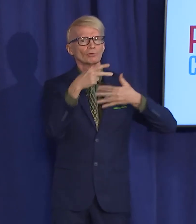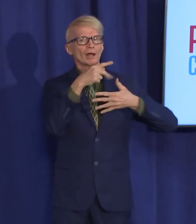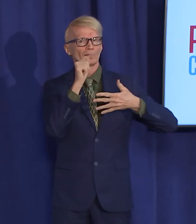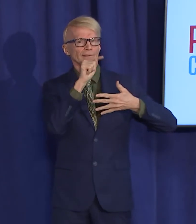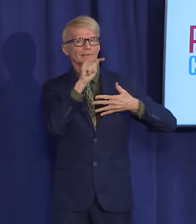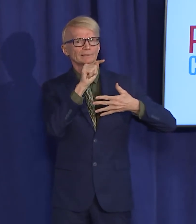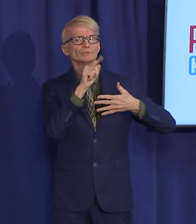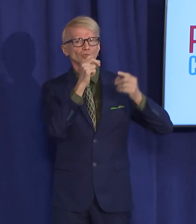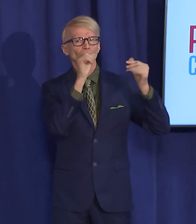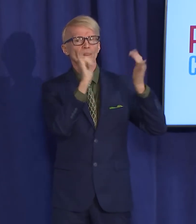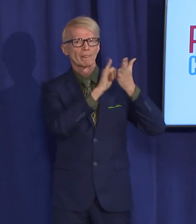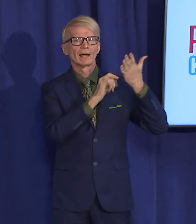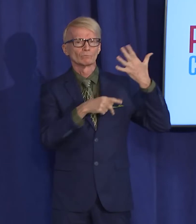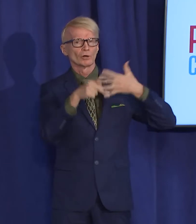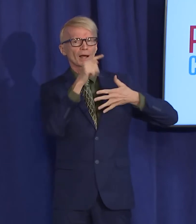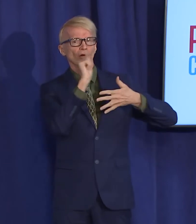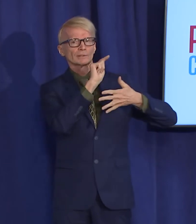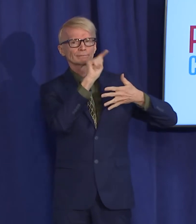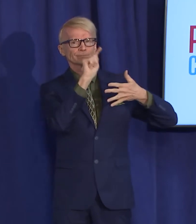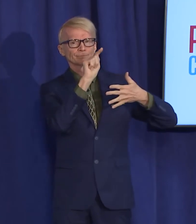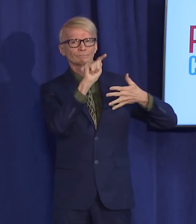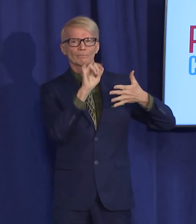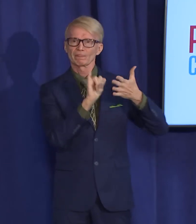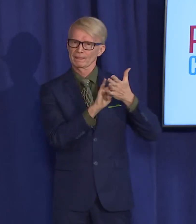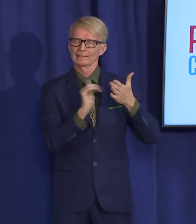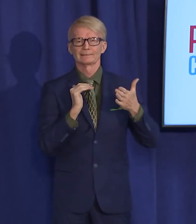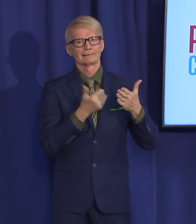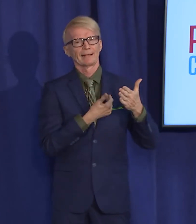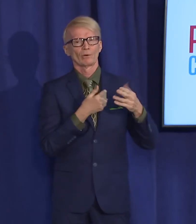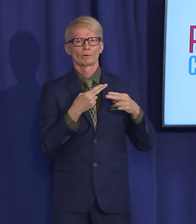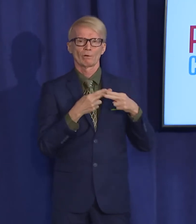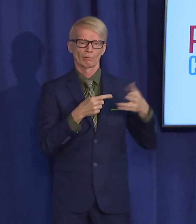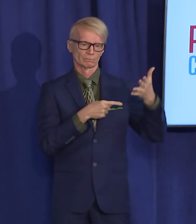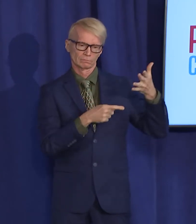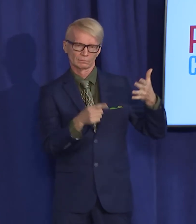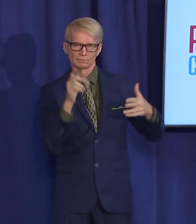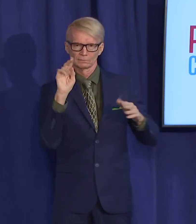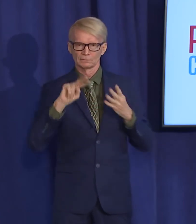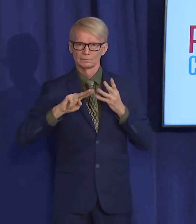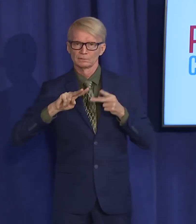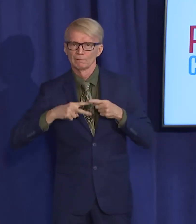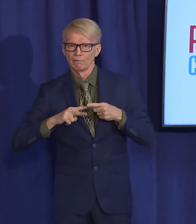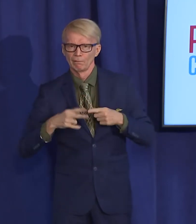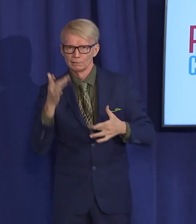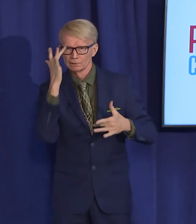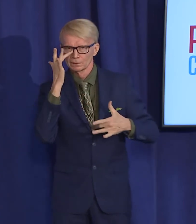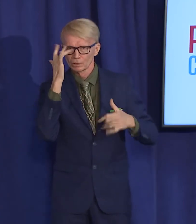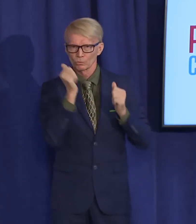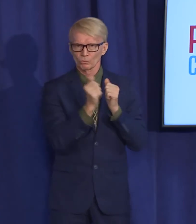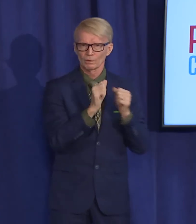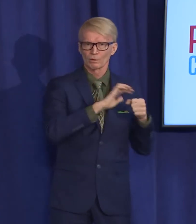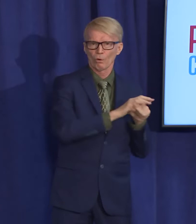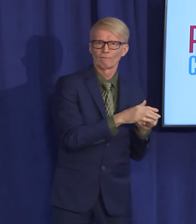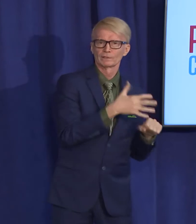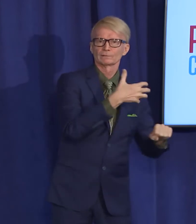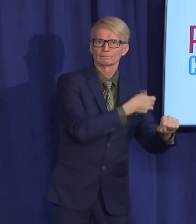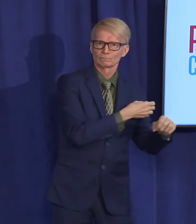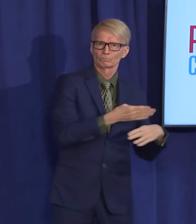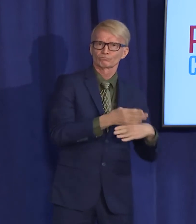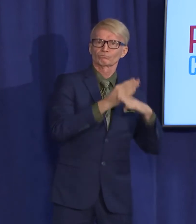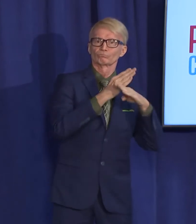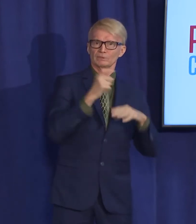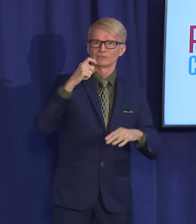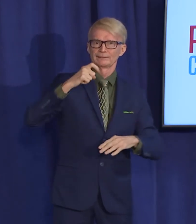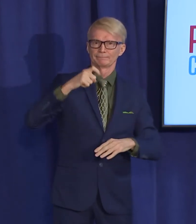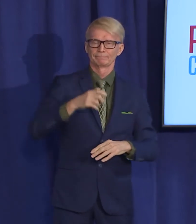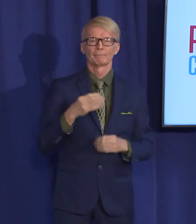to do that prioritization. So that's on the underlying condition side. And then on the essential worker side, just recognizing that there are a lot of people in this